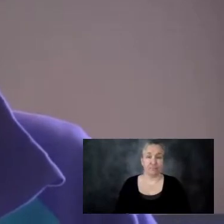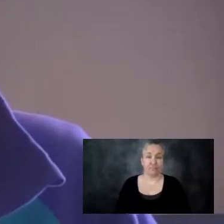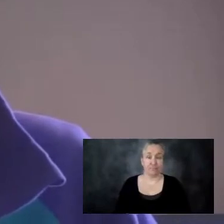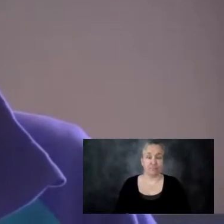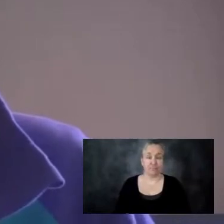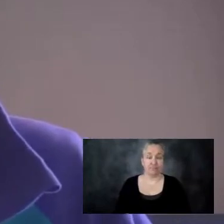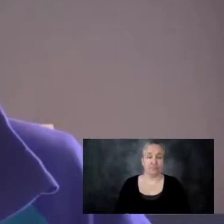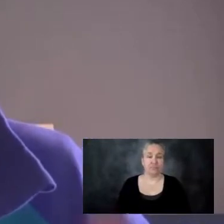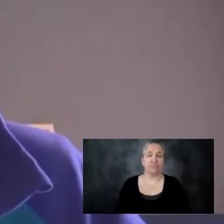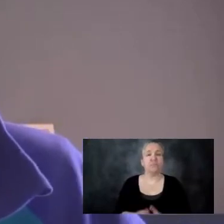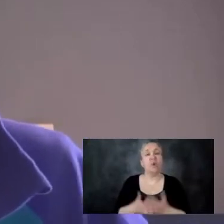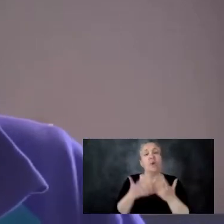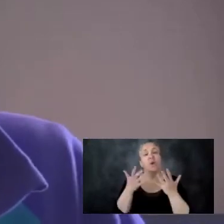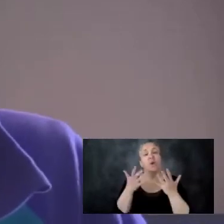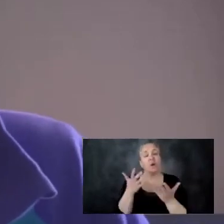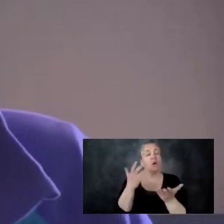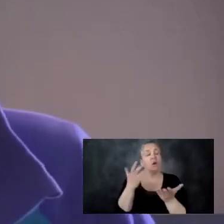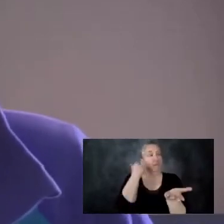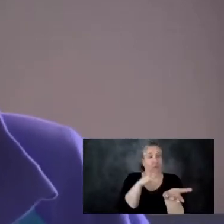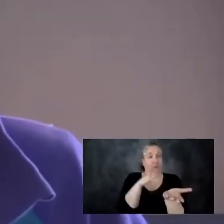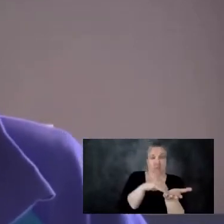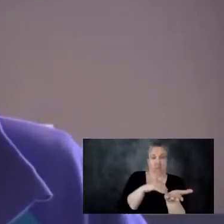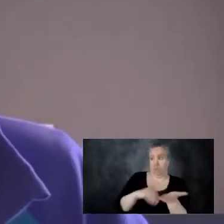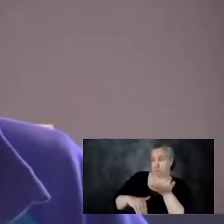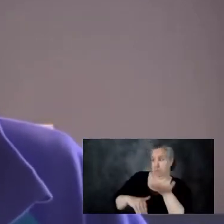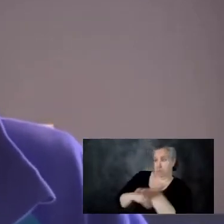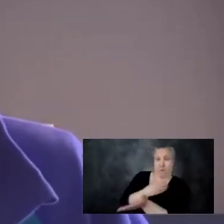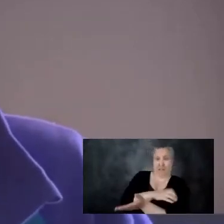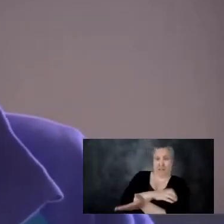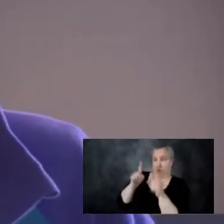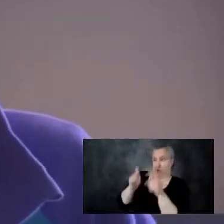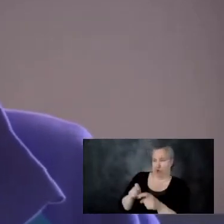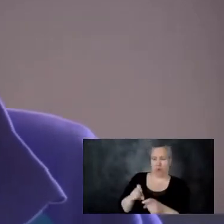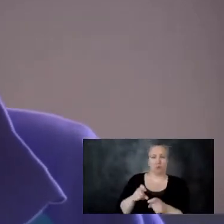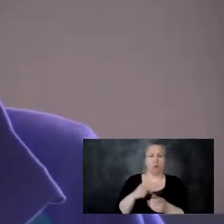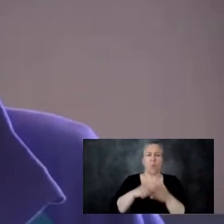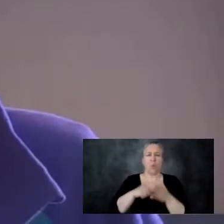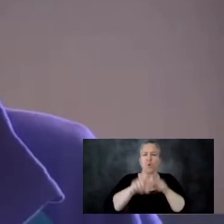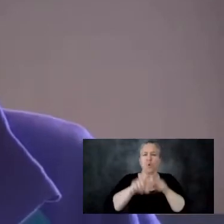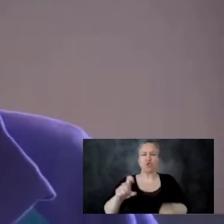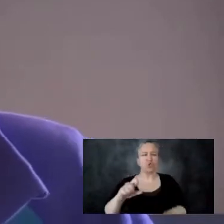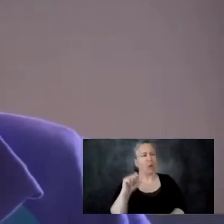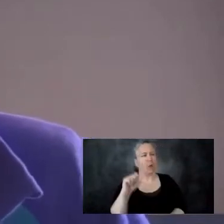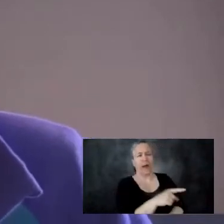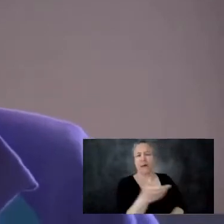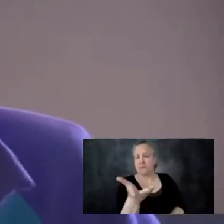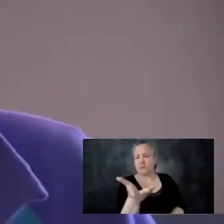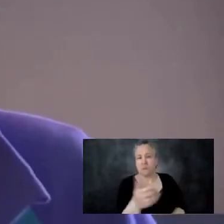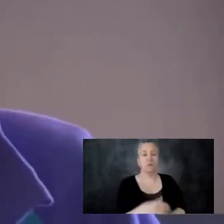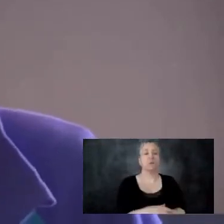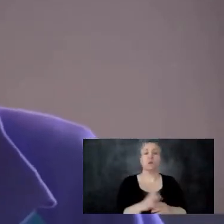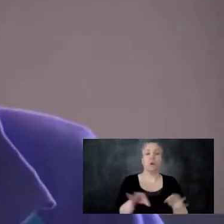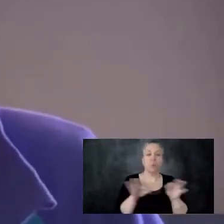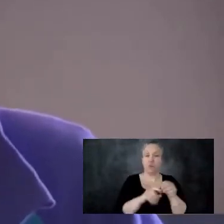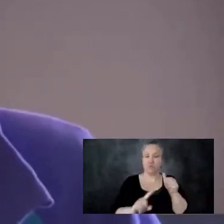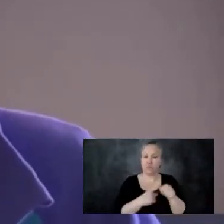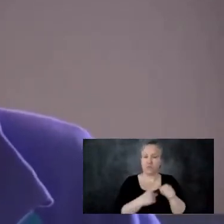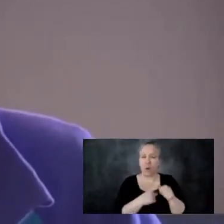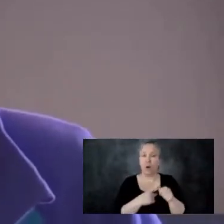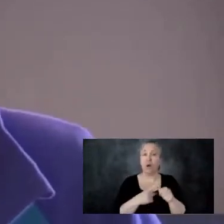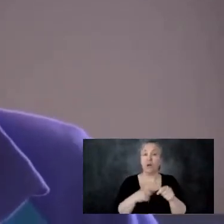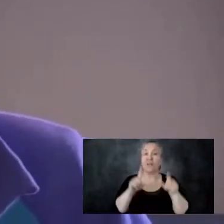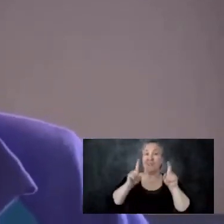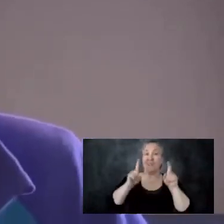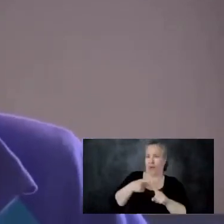So if a physician brings up a clinical trial to you, what are the questions that you should be asking? First of all, who is the sponsor of the